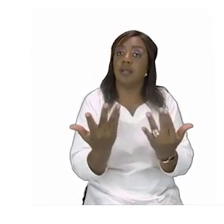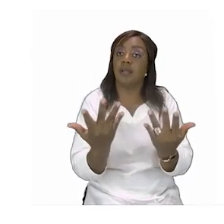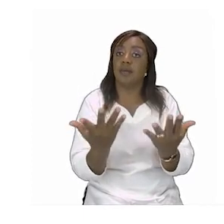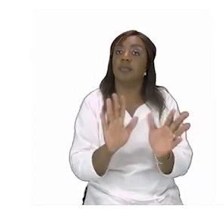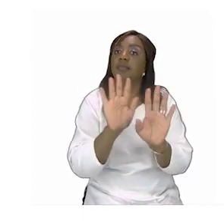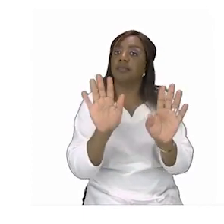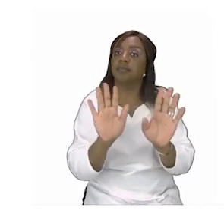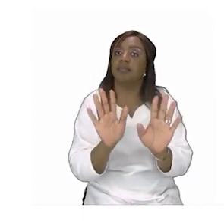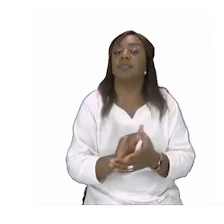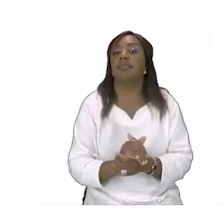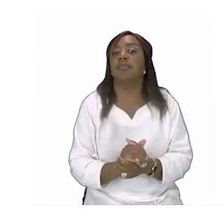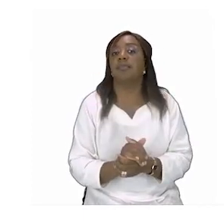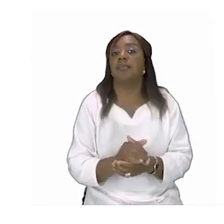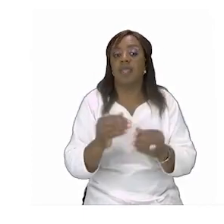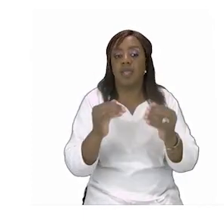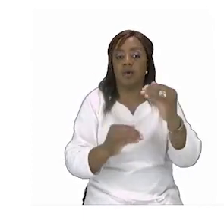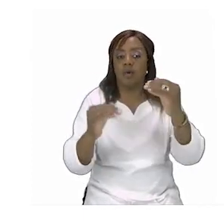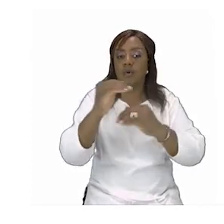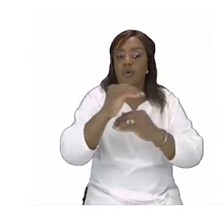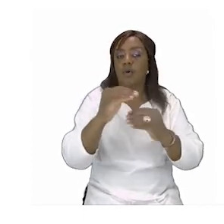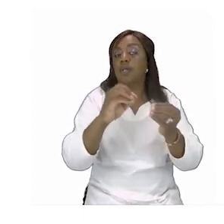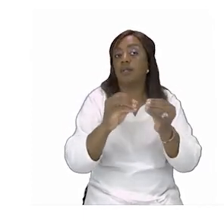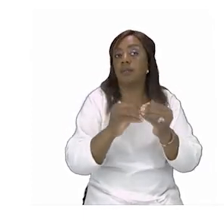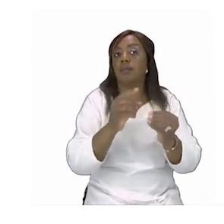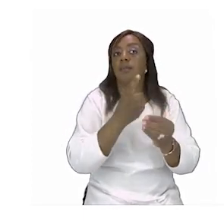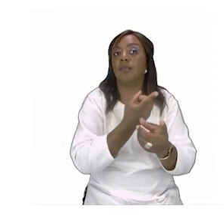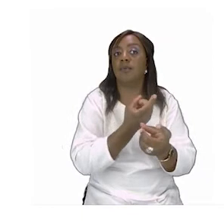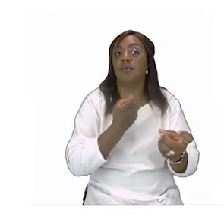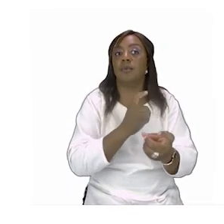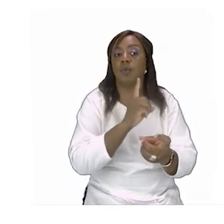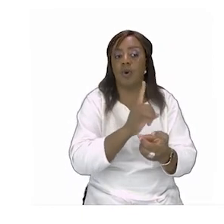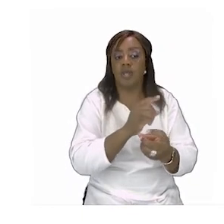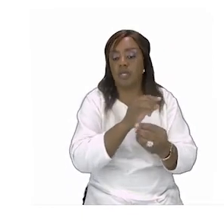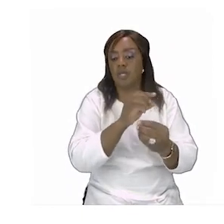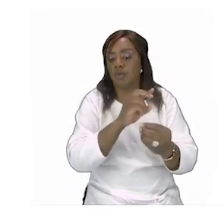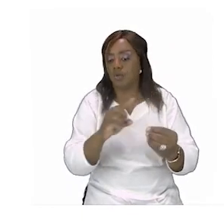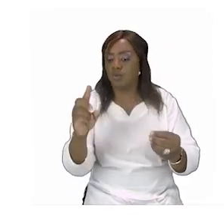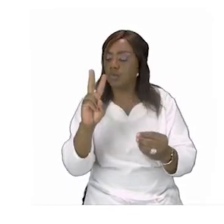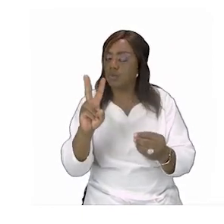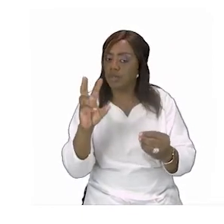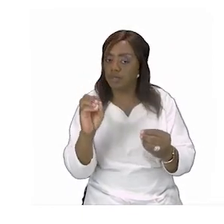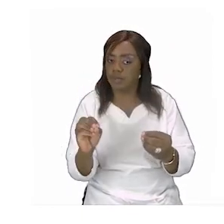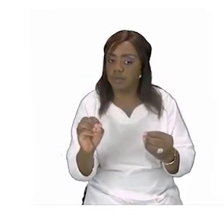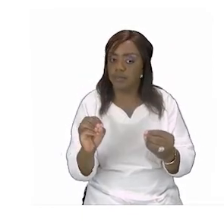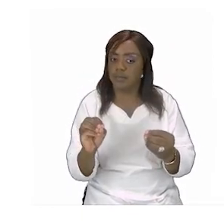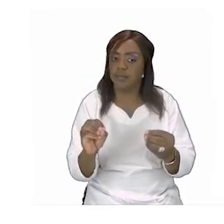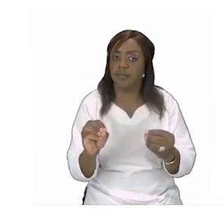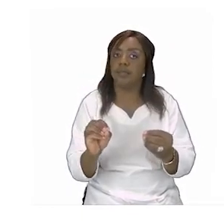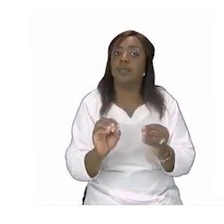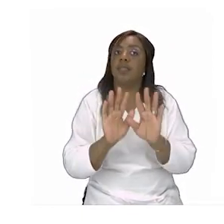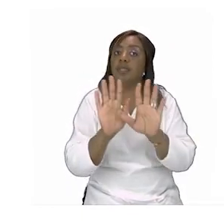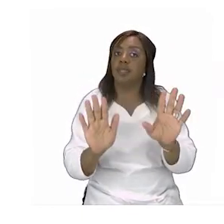color all the odd numbers from 1 to 20 in the table as